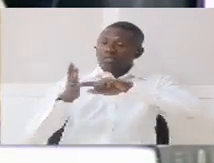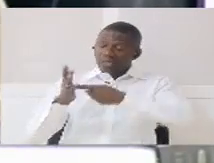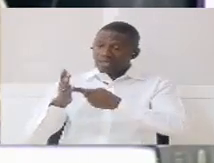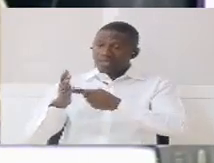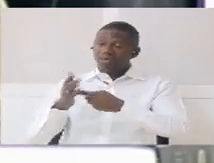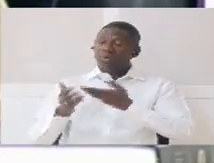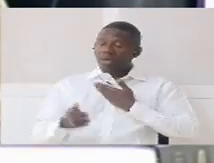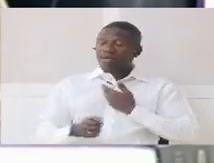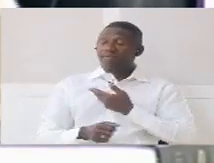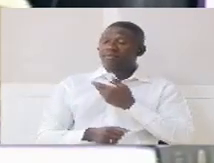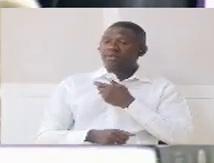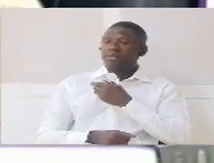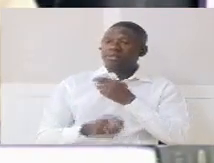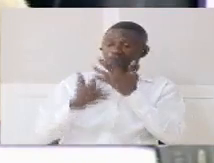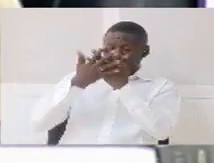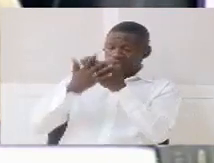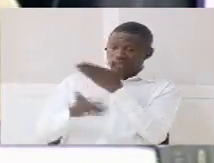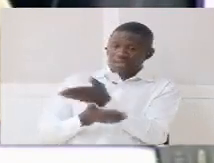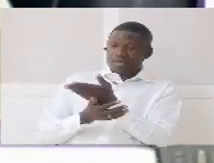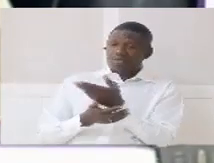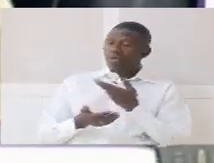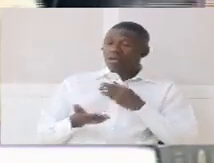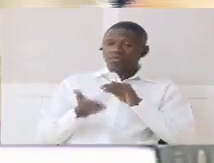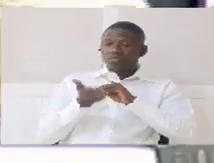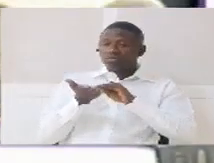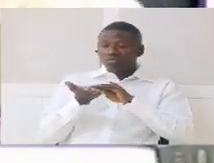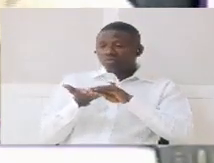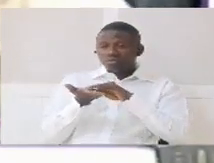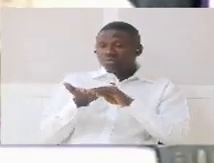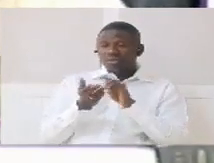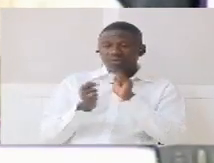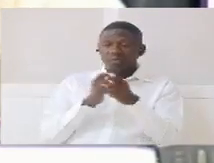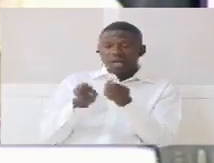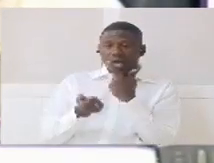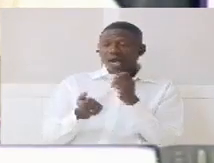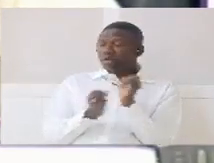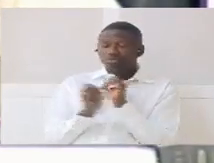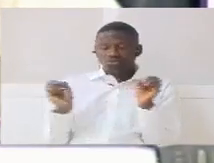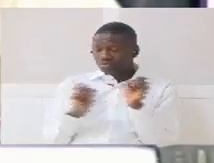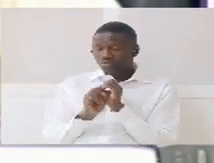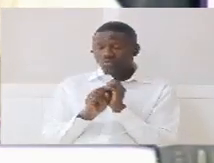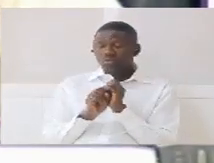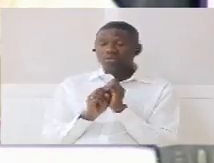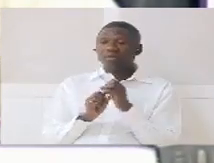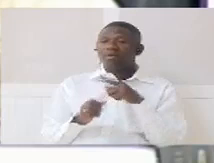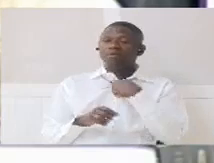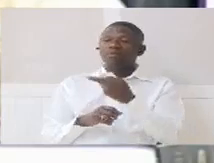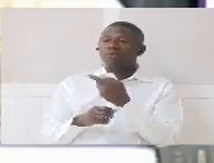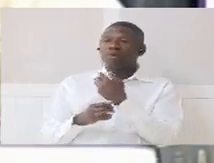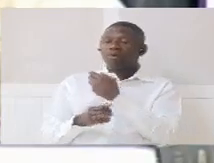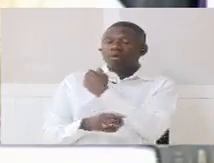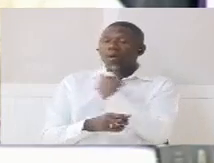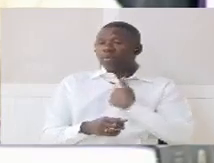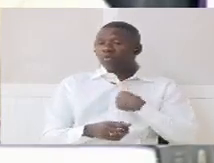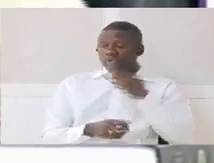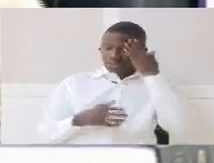are no medical men there. Completely boro man soroje. When there is nothing, no medicine completely there. Prisoners man kende ya. For prisoners that are sick. Directly when you